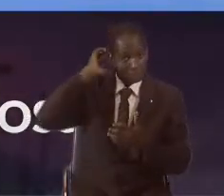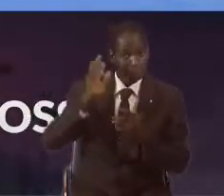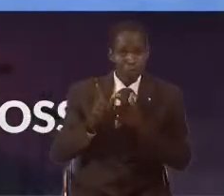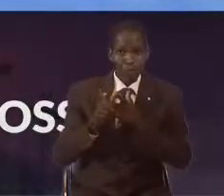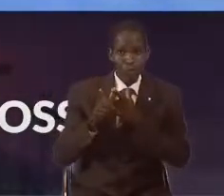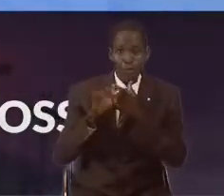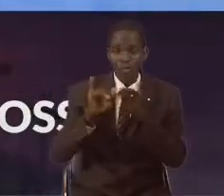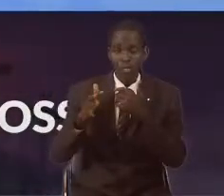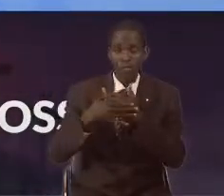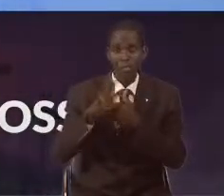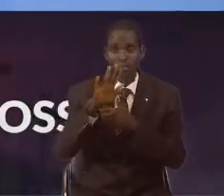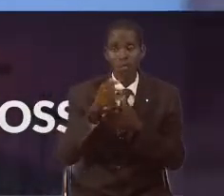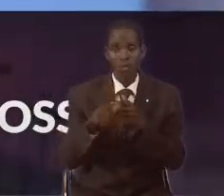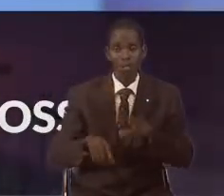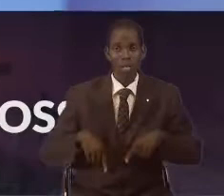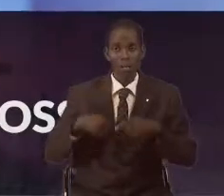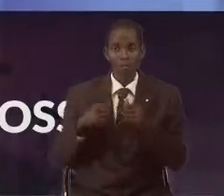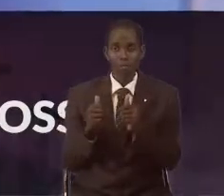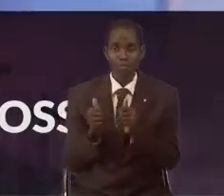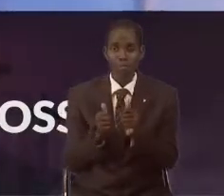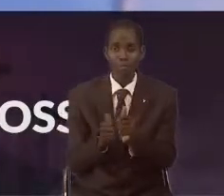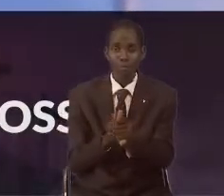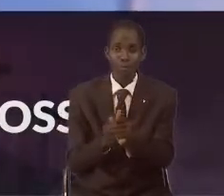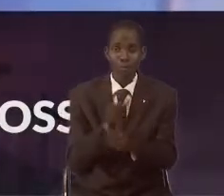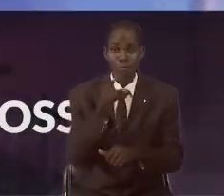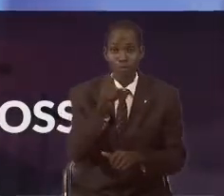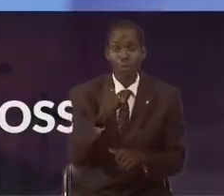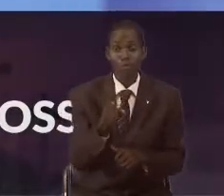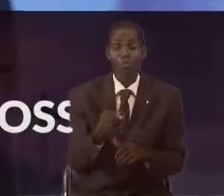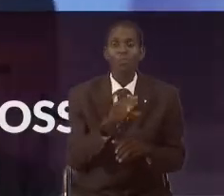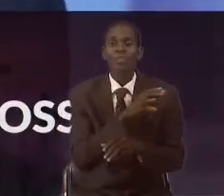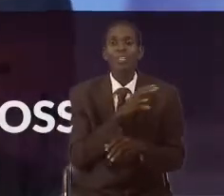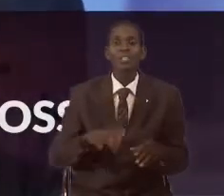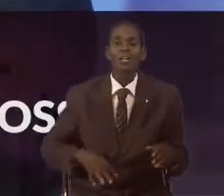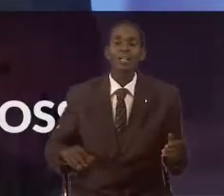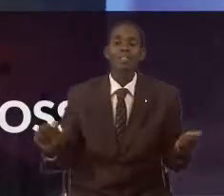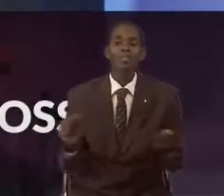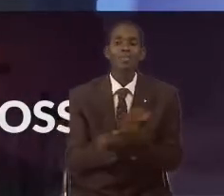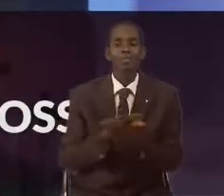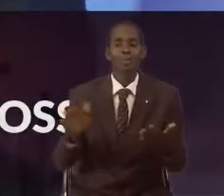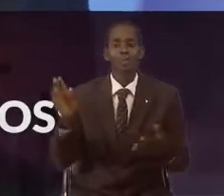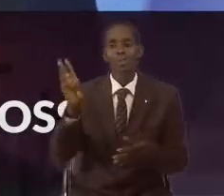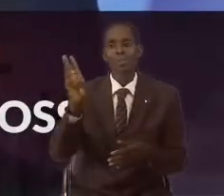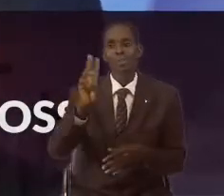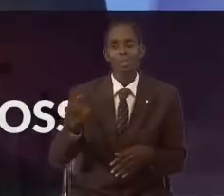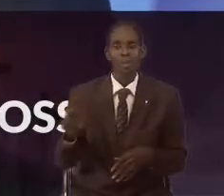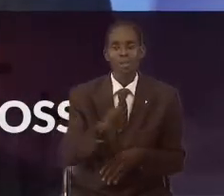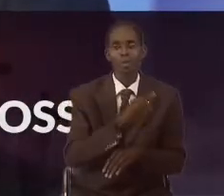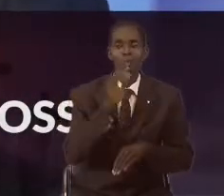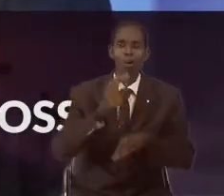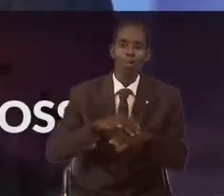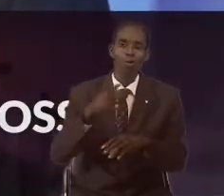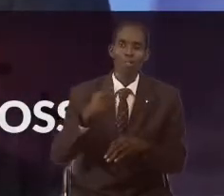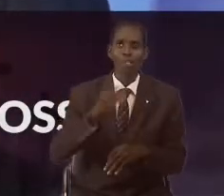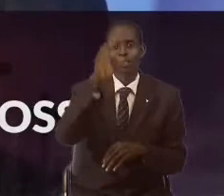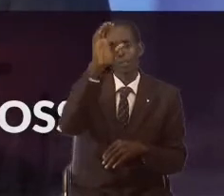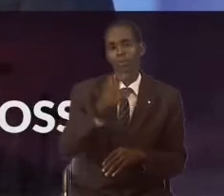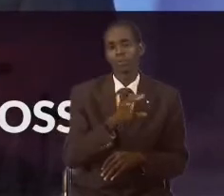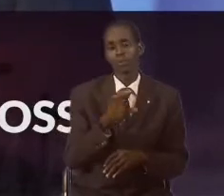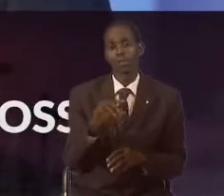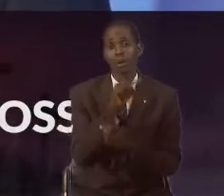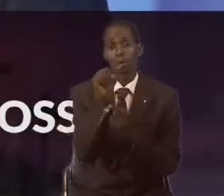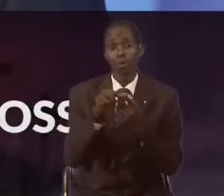angry lion after your life pursuing you, Christ destroyed